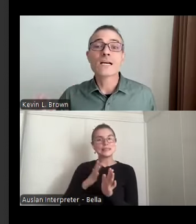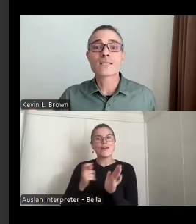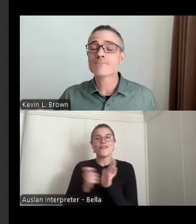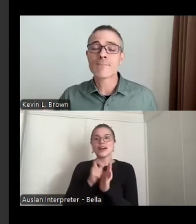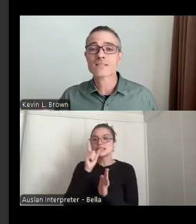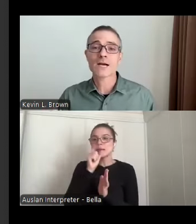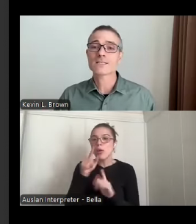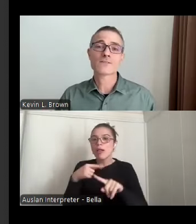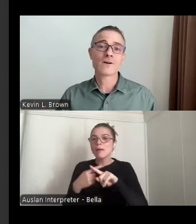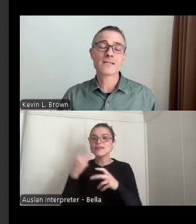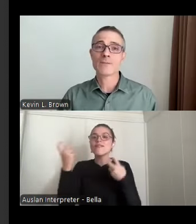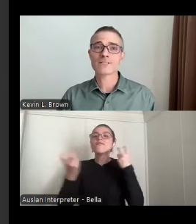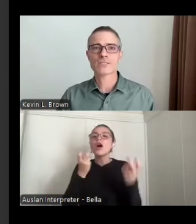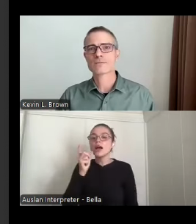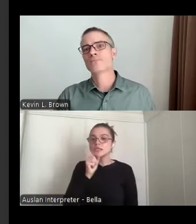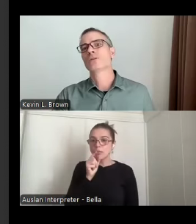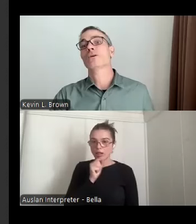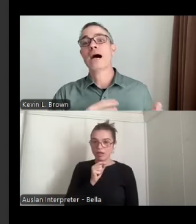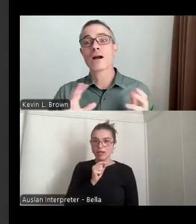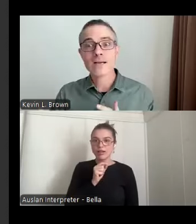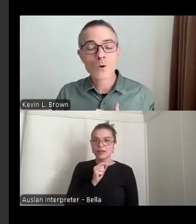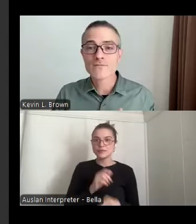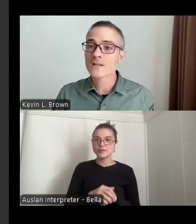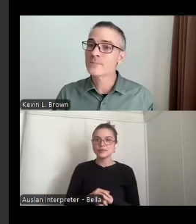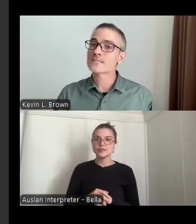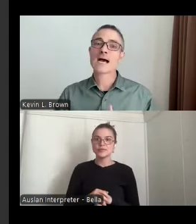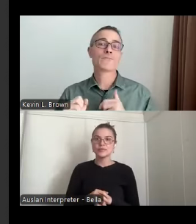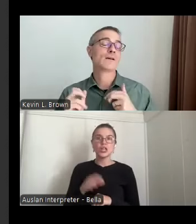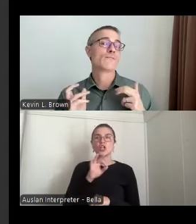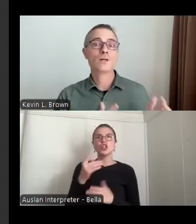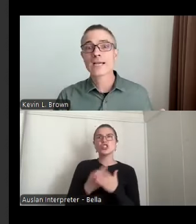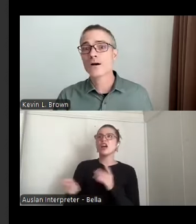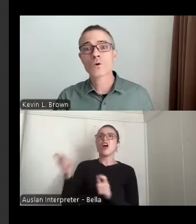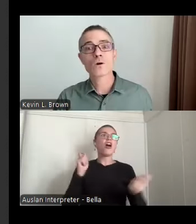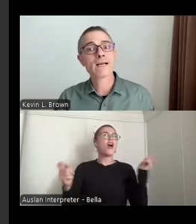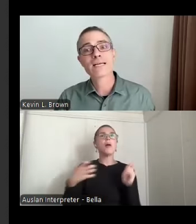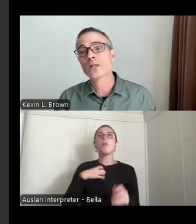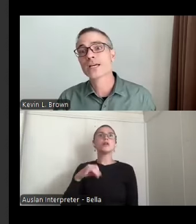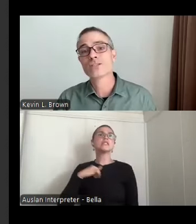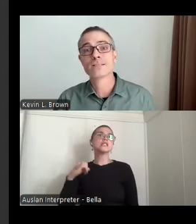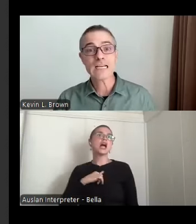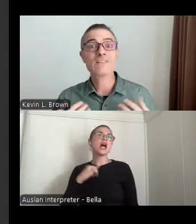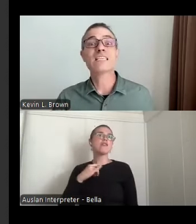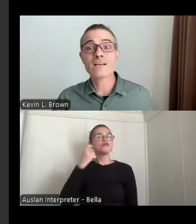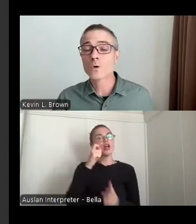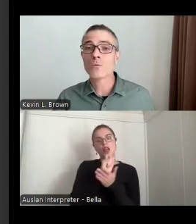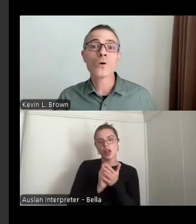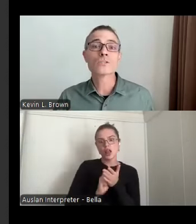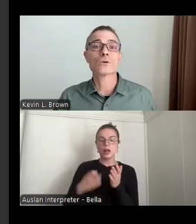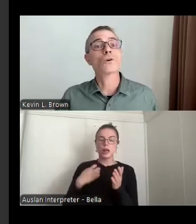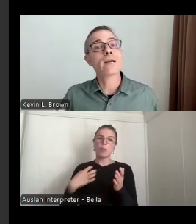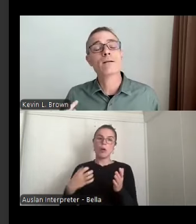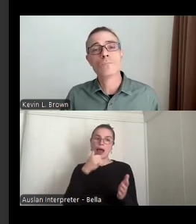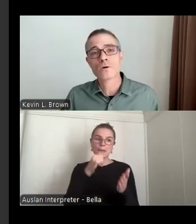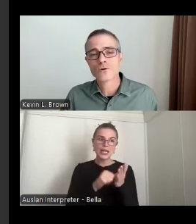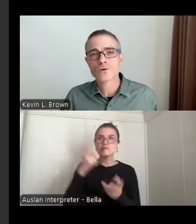nonprofit doesn't maximize its funding by just hiring more development staff, filling out more grant applications, seeking more awards,